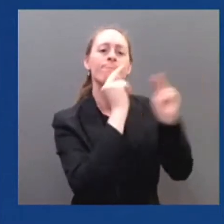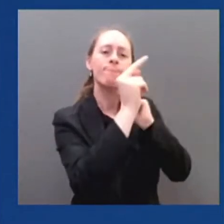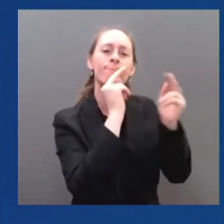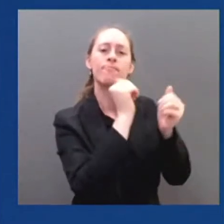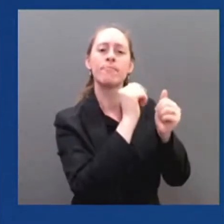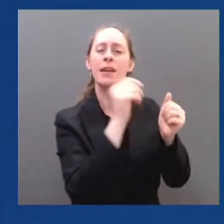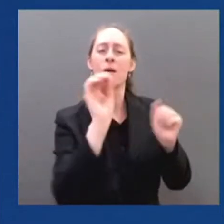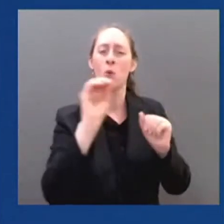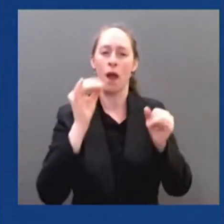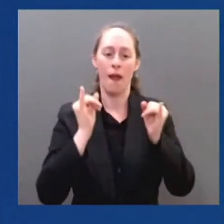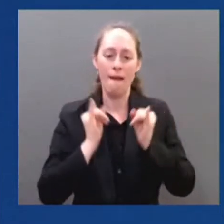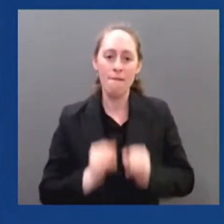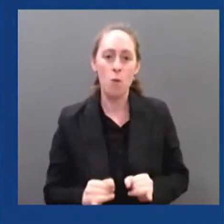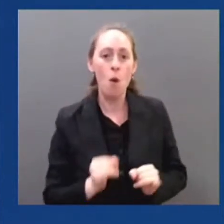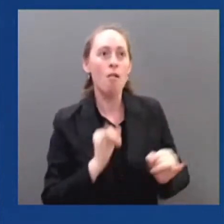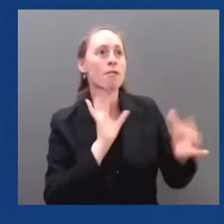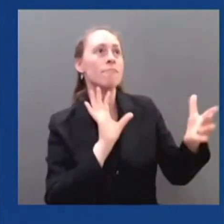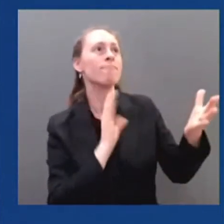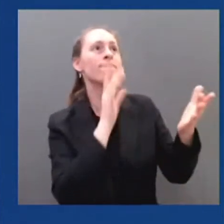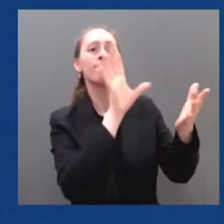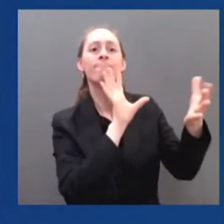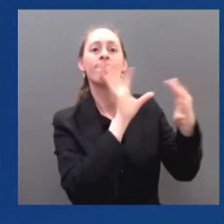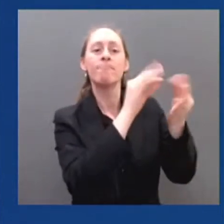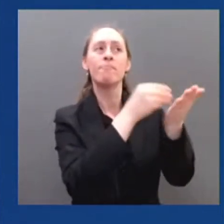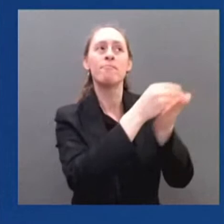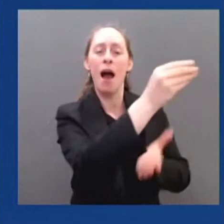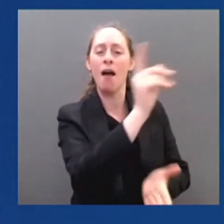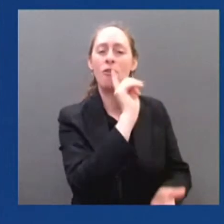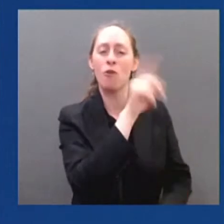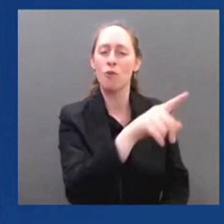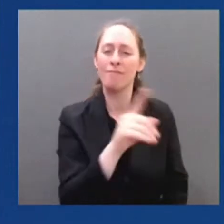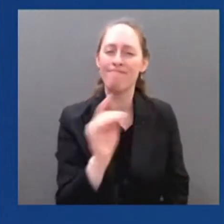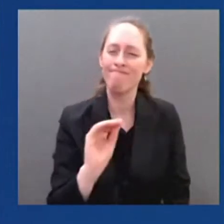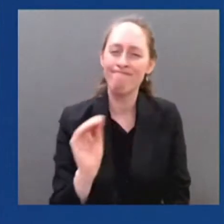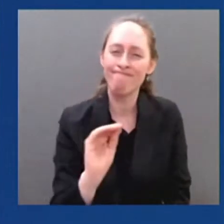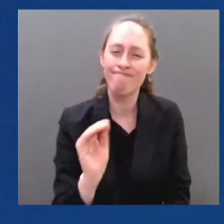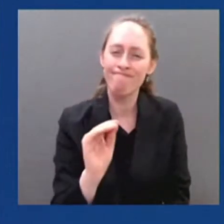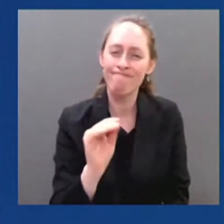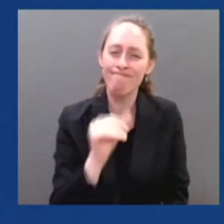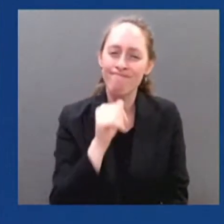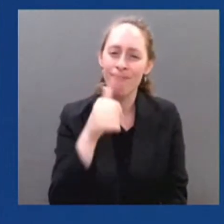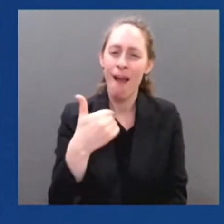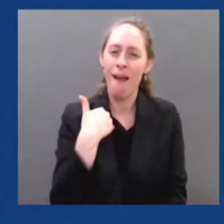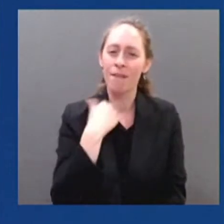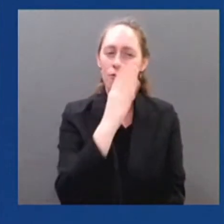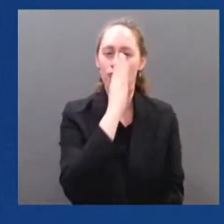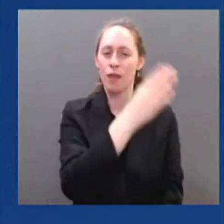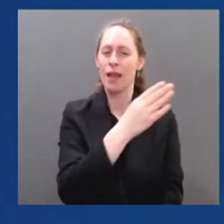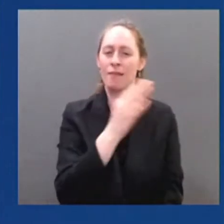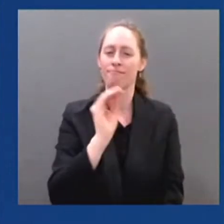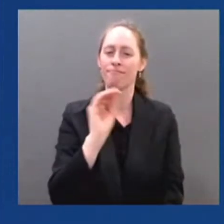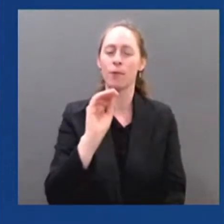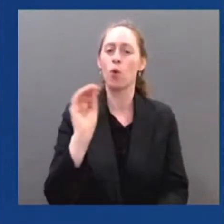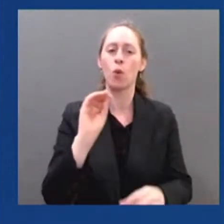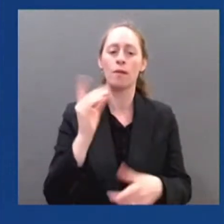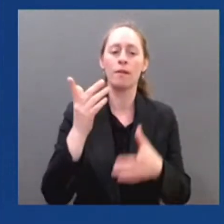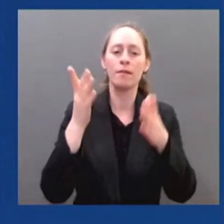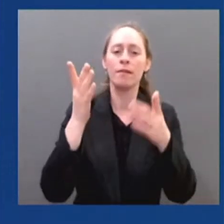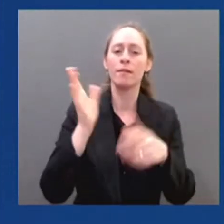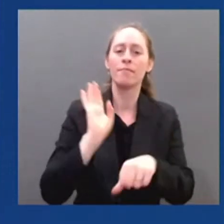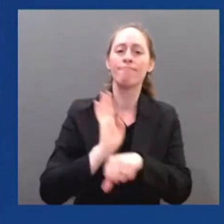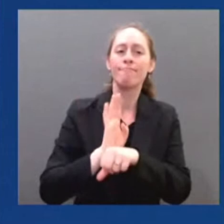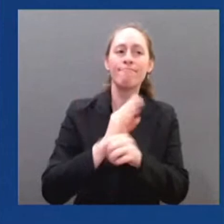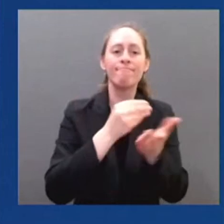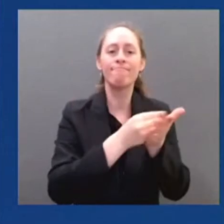way to make sure that the commercial purchasers somehow get in and beat out other countries to have product available.